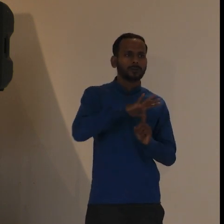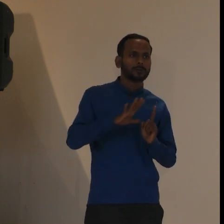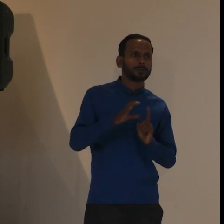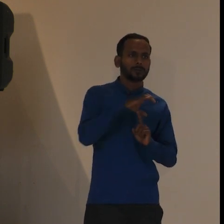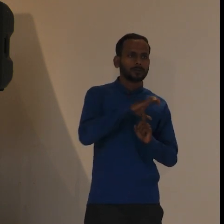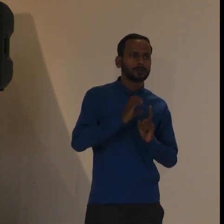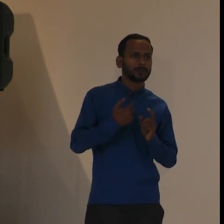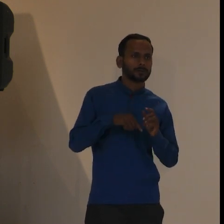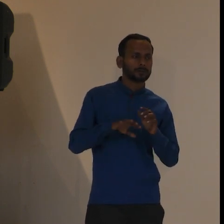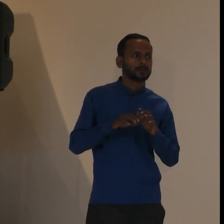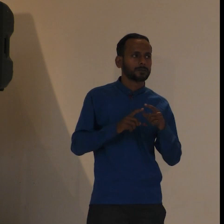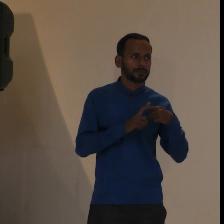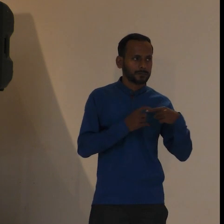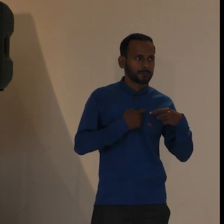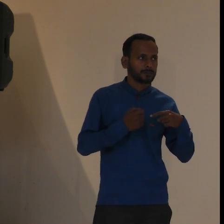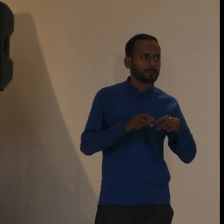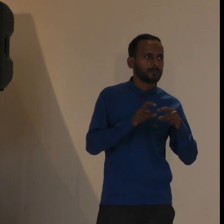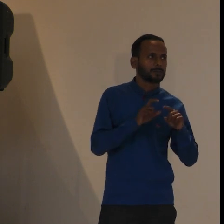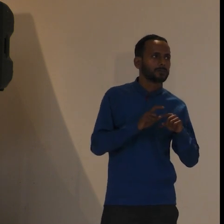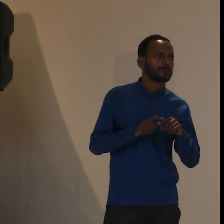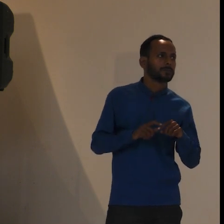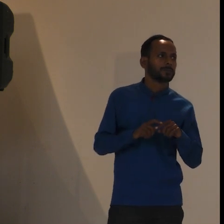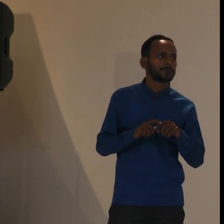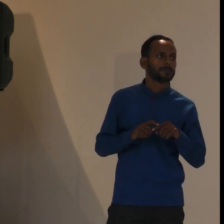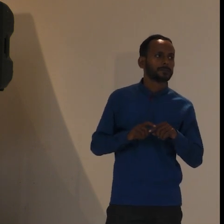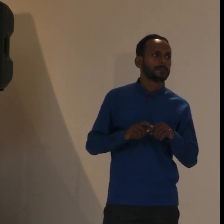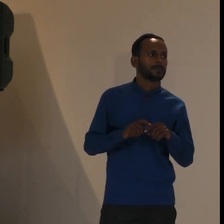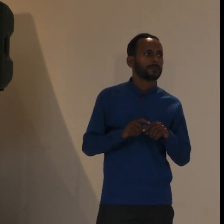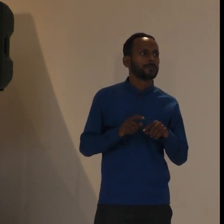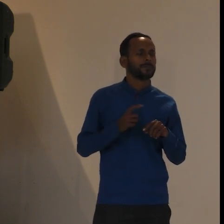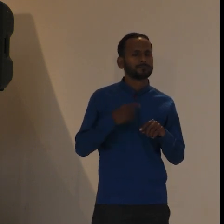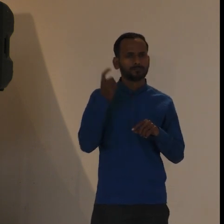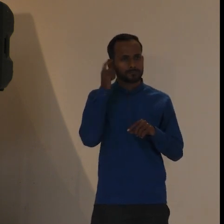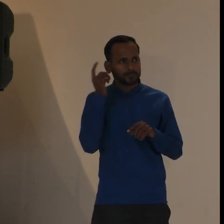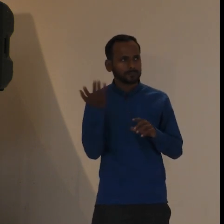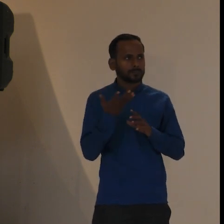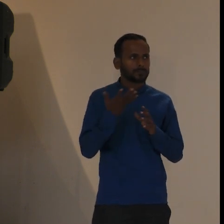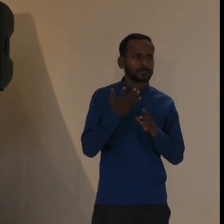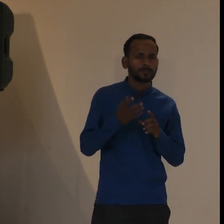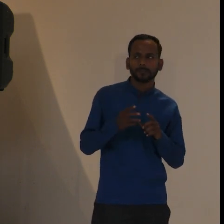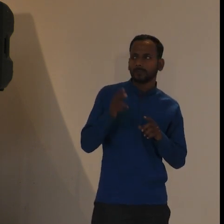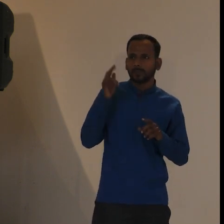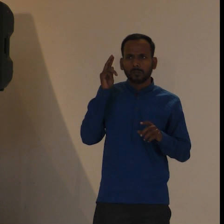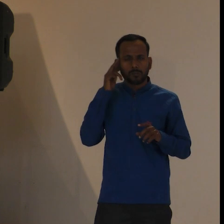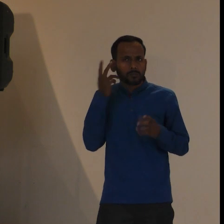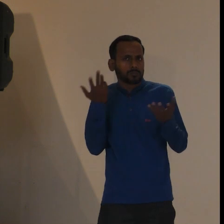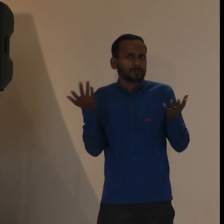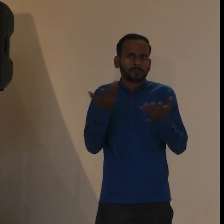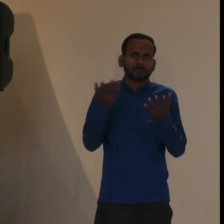So I don't know if we will ever be able to access this conversation, because like I said, with a lot of